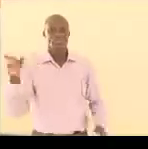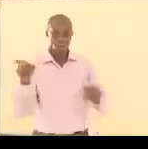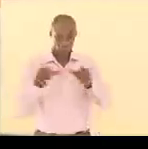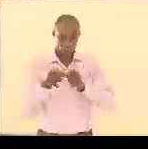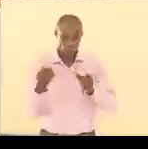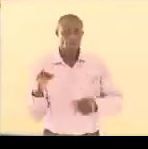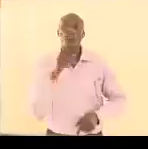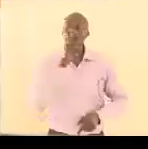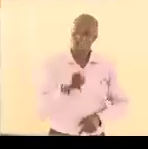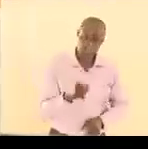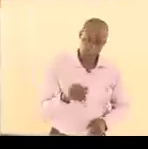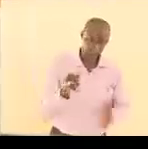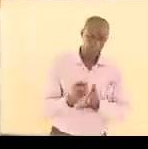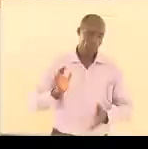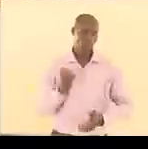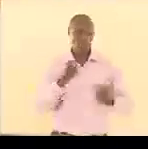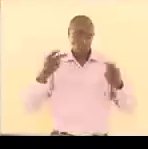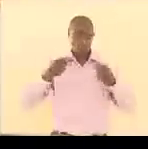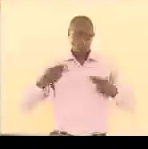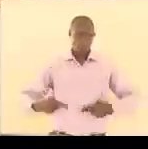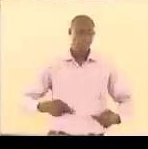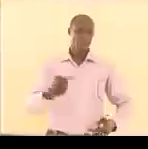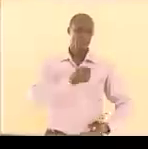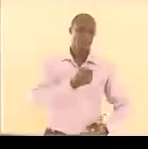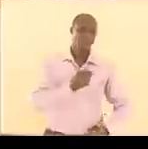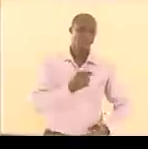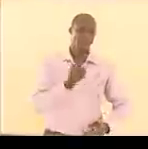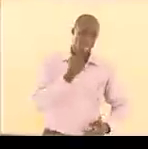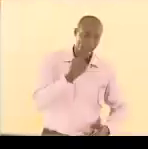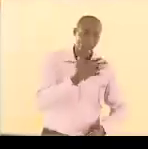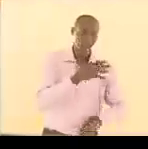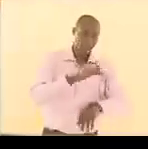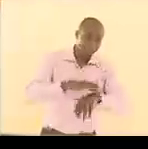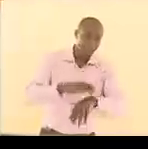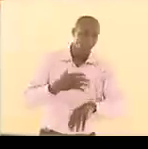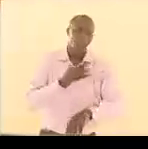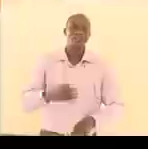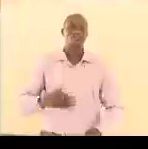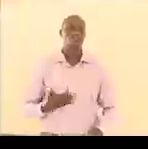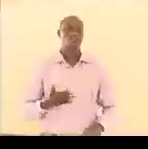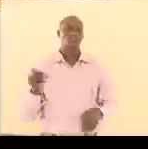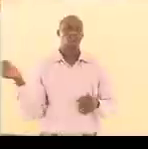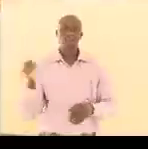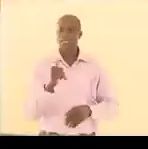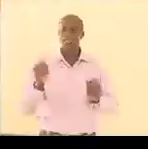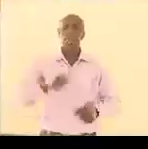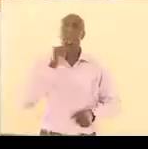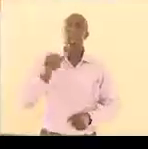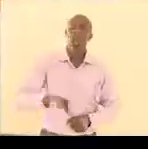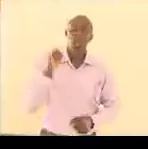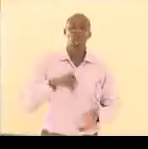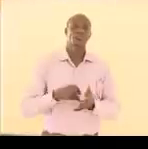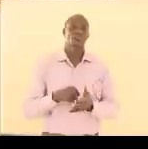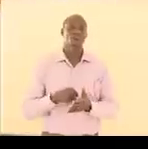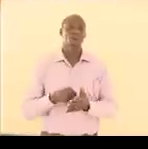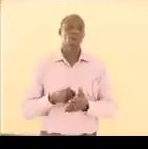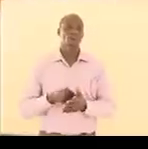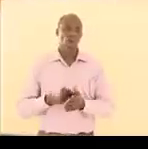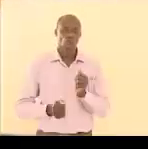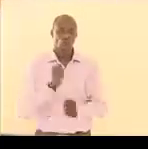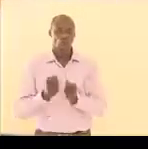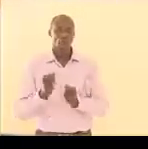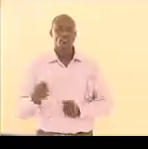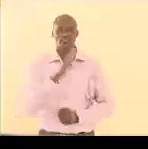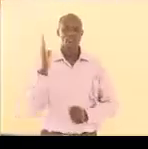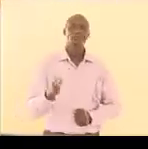There are layers of reality that our physical senses cannot pick. The sense of taste and touch and feel, they can't pick it, but which